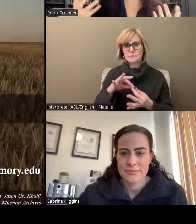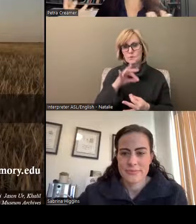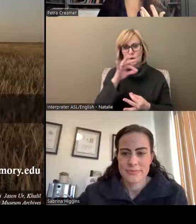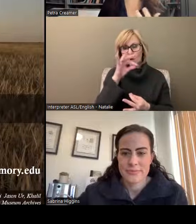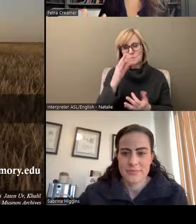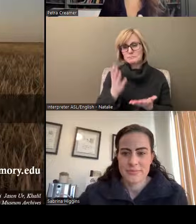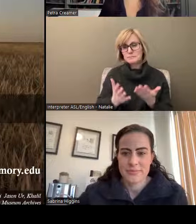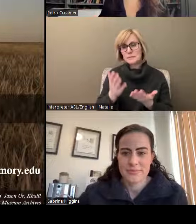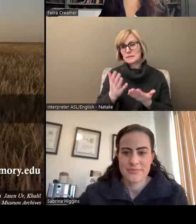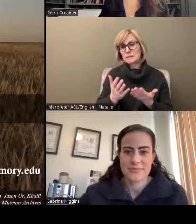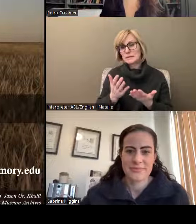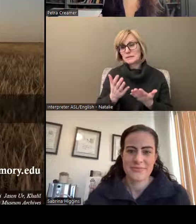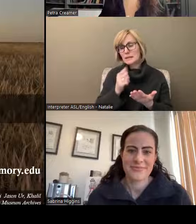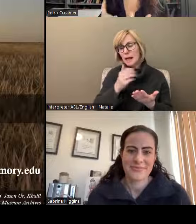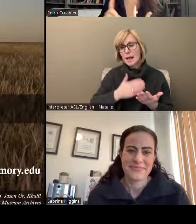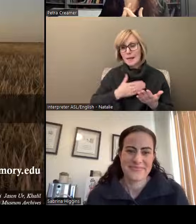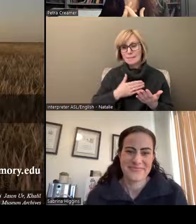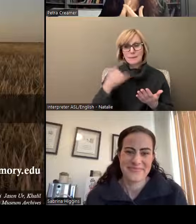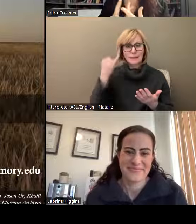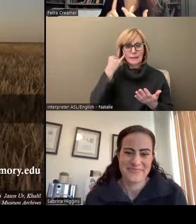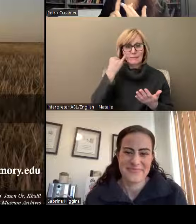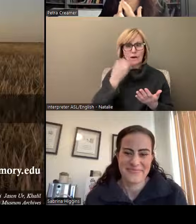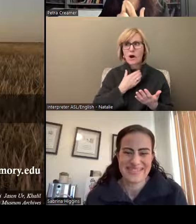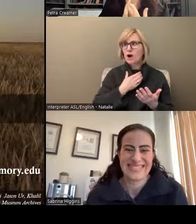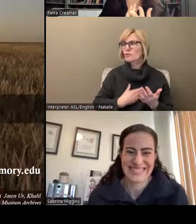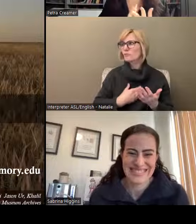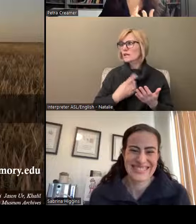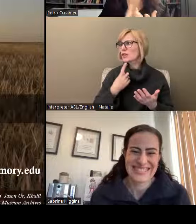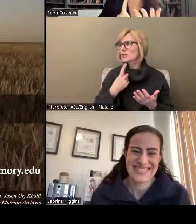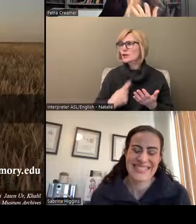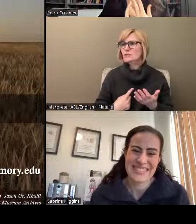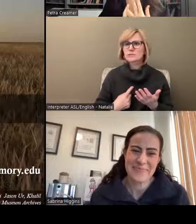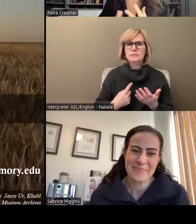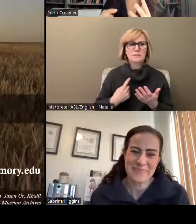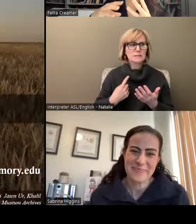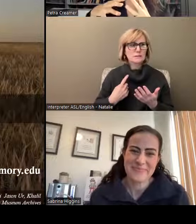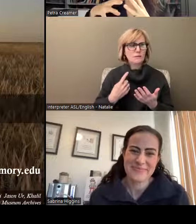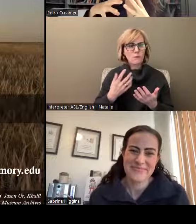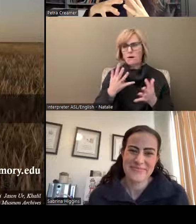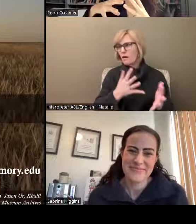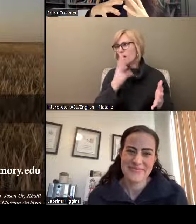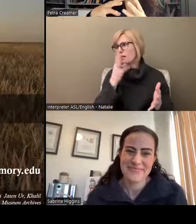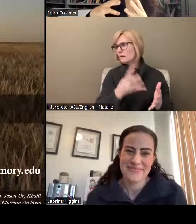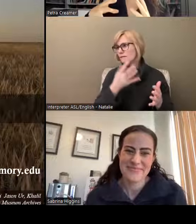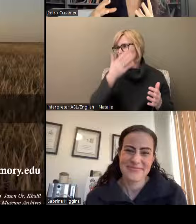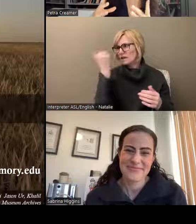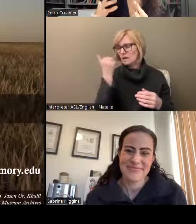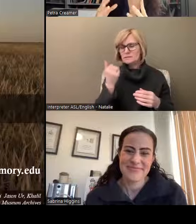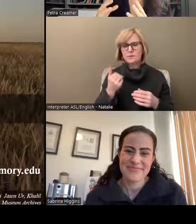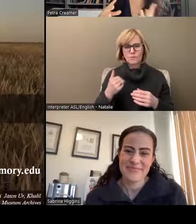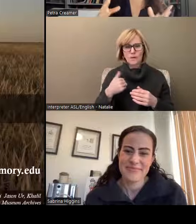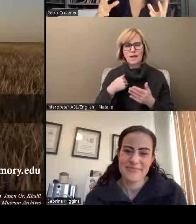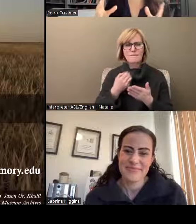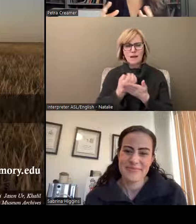spirit might be very unhappy if suddenly they're very hungry or thirsty in the afterlife or they're forgotten. So we have this evidence